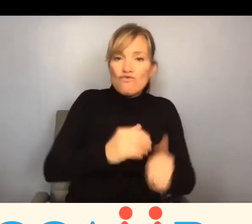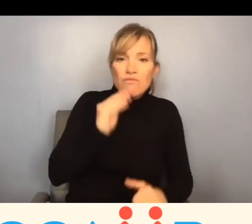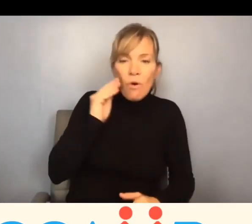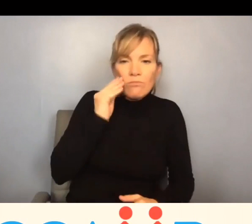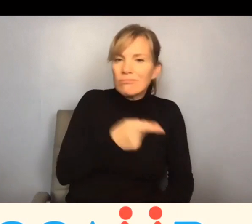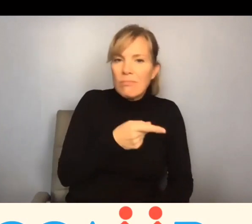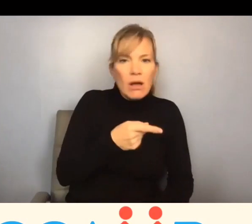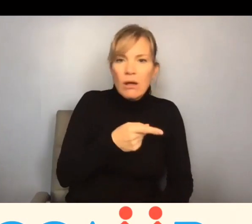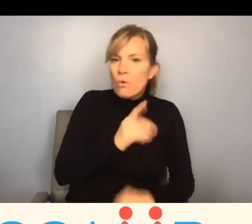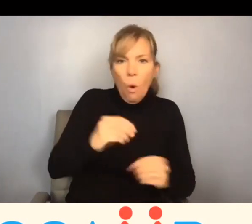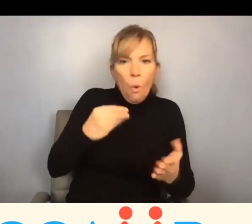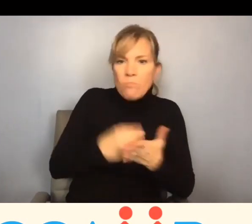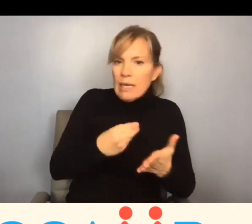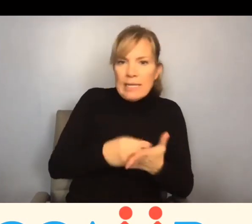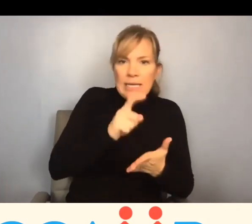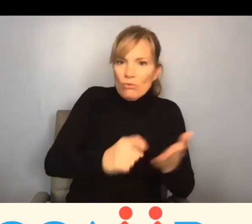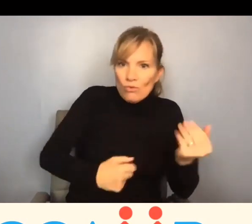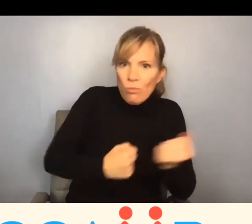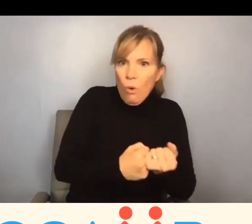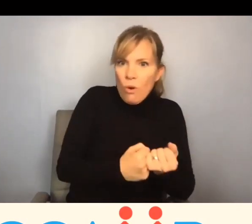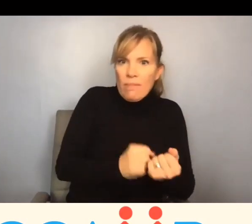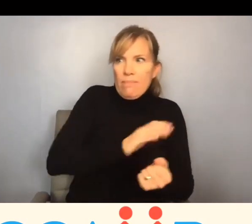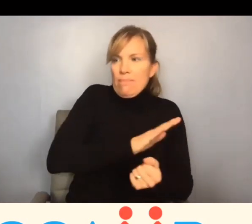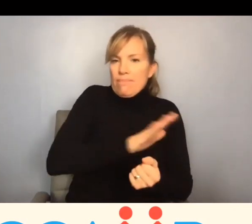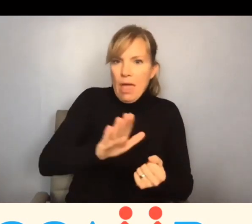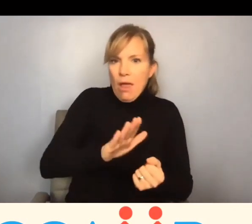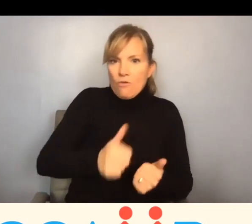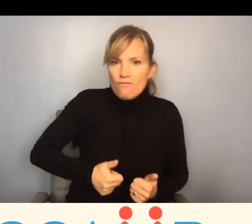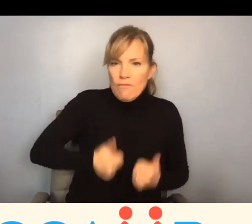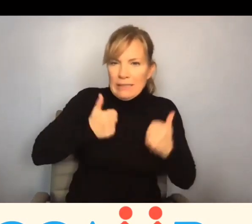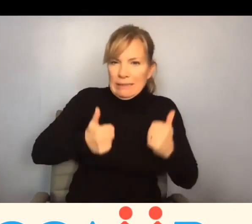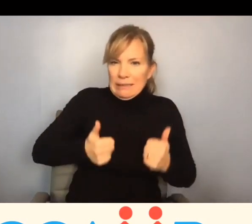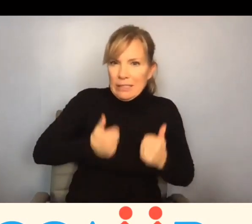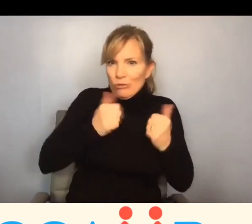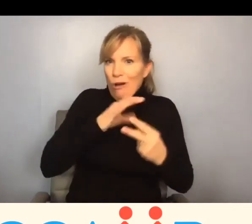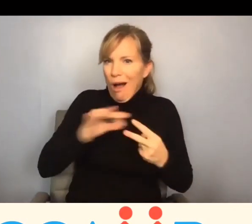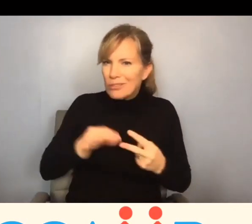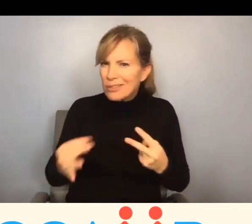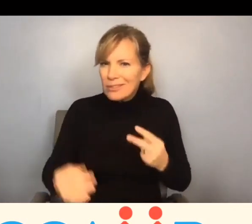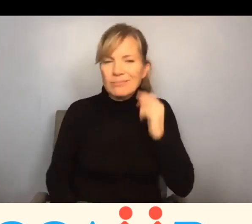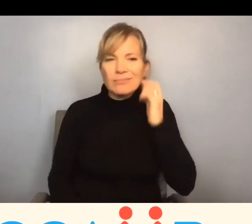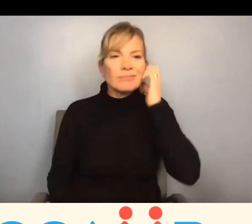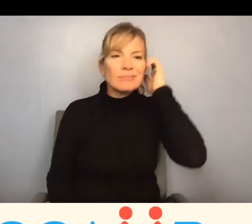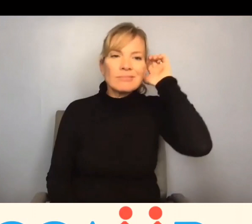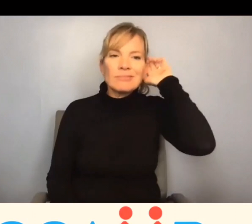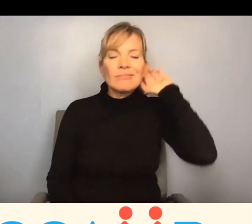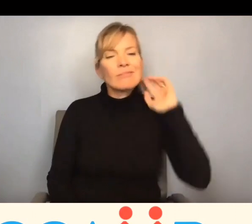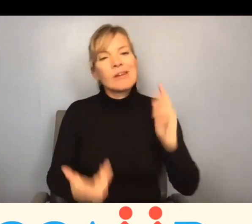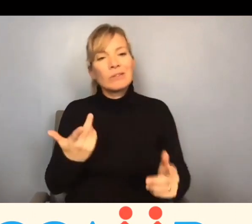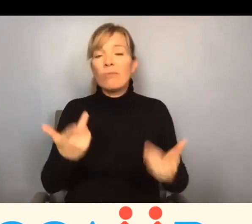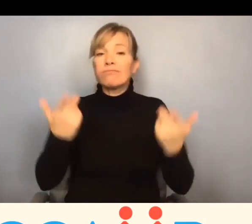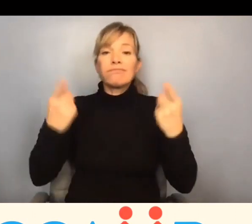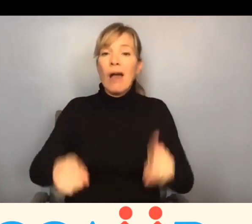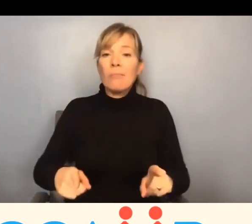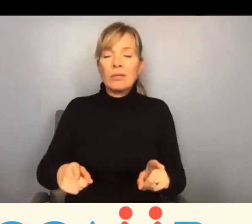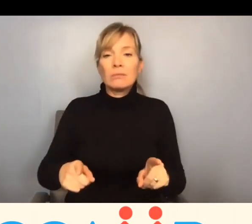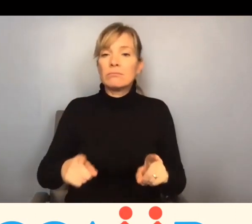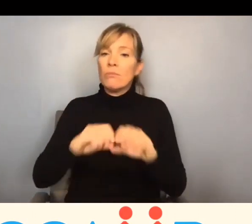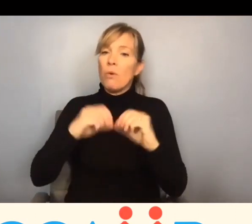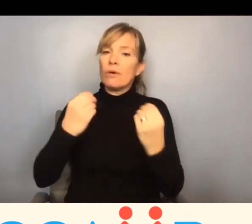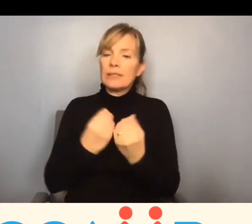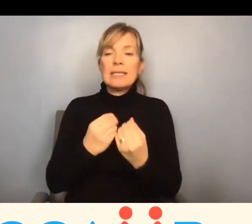not getting money they need to support their residential options. So what happened was the